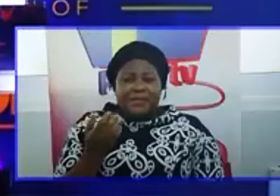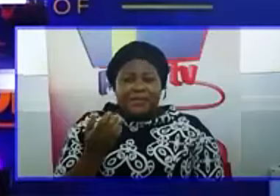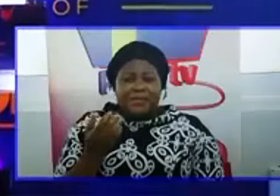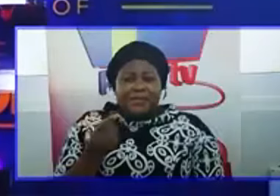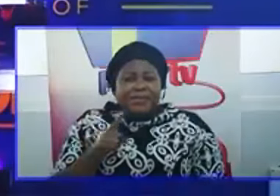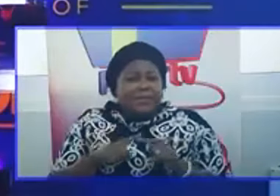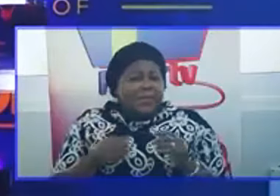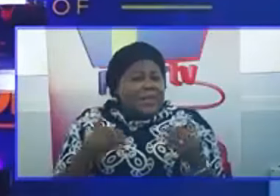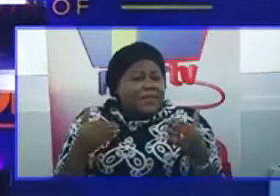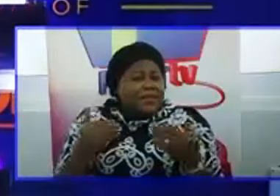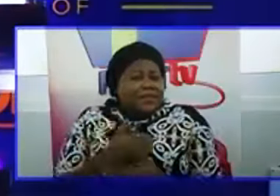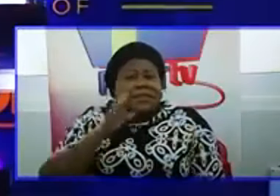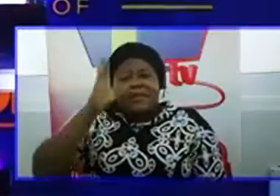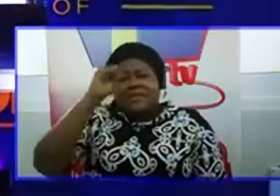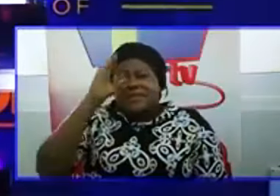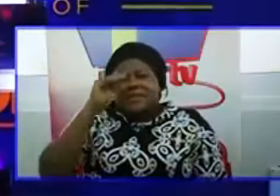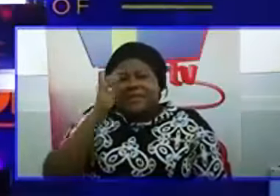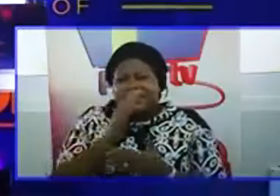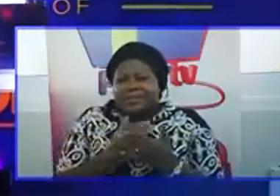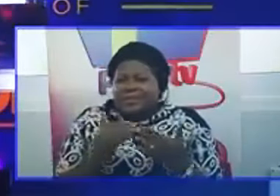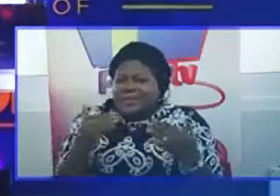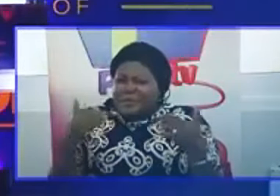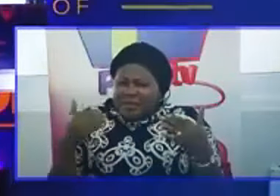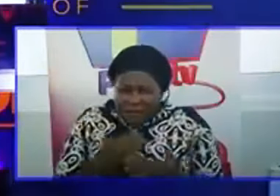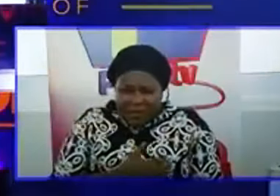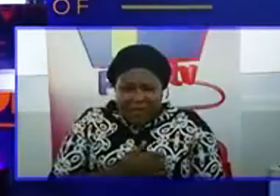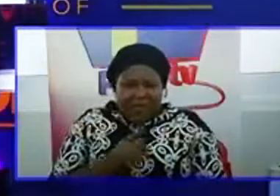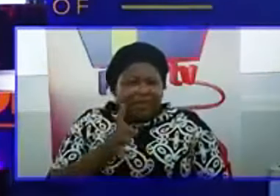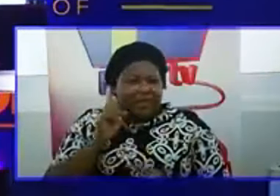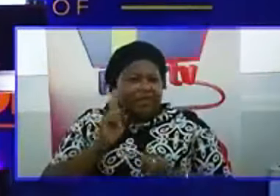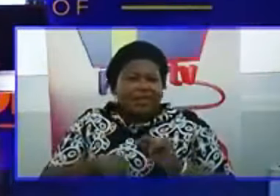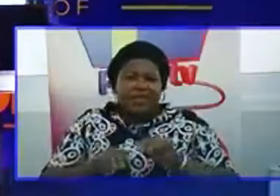The fear of men can cripple that opportunity that you have.